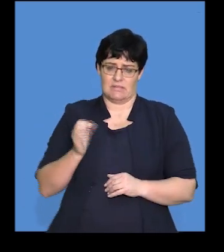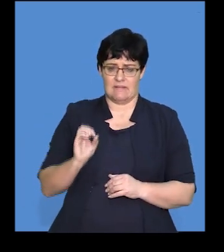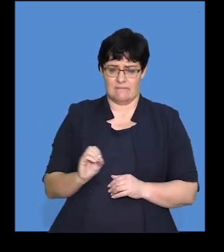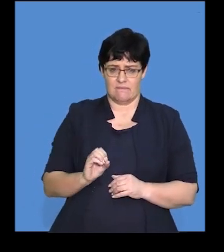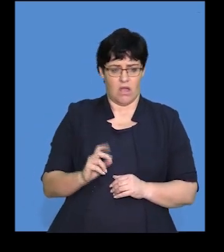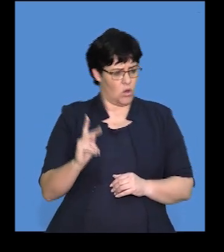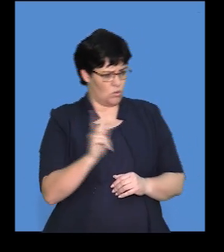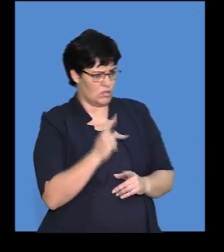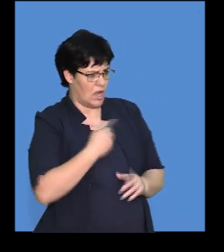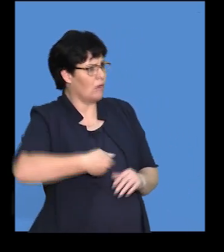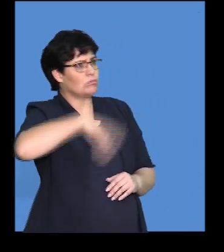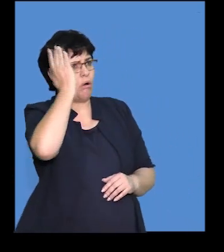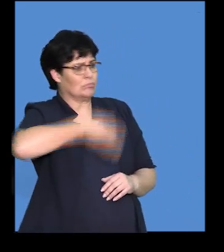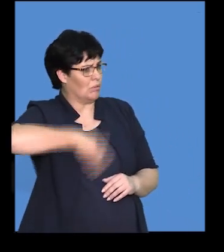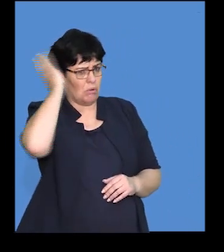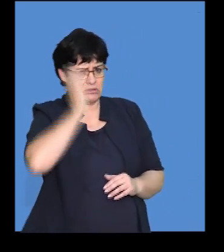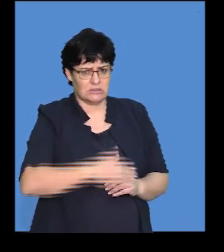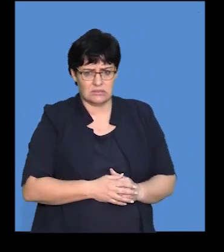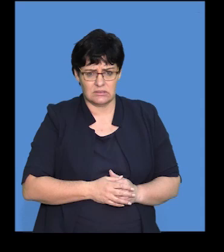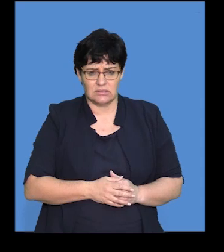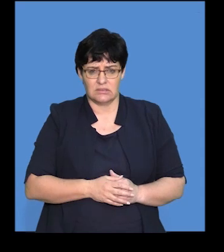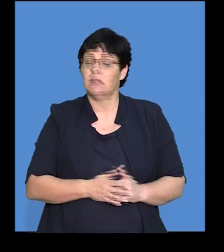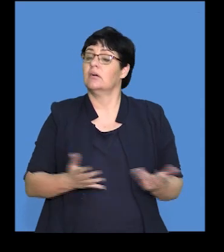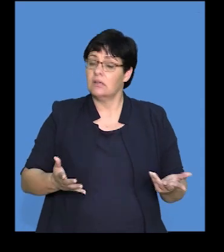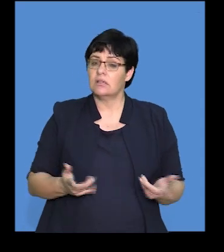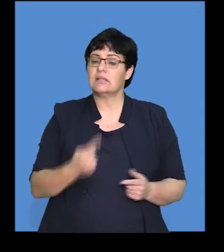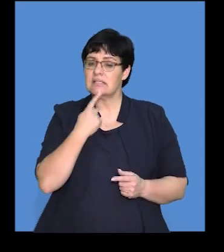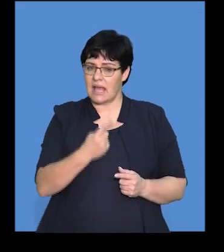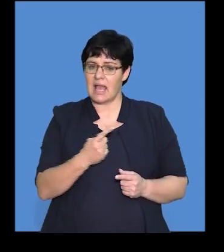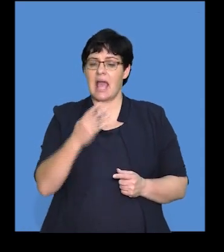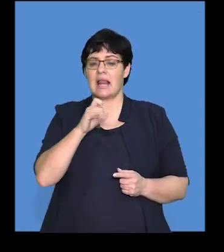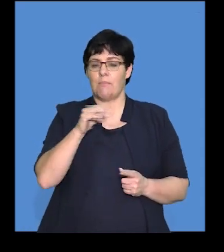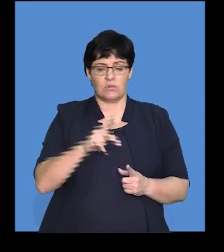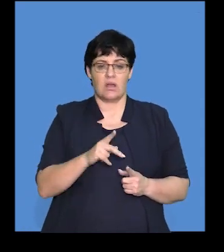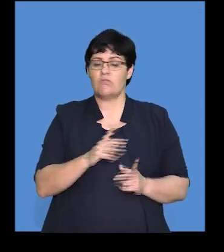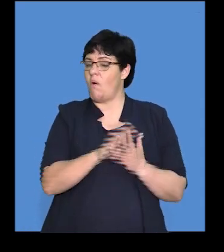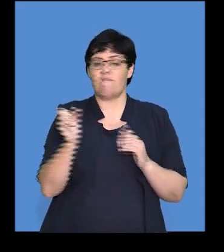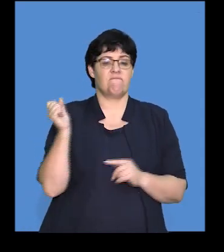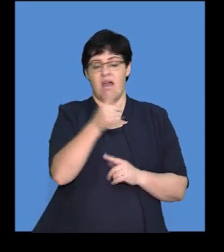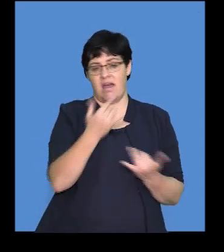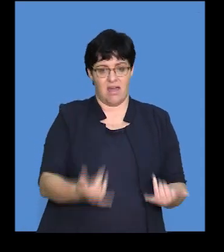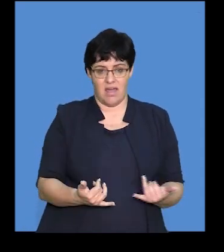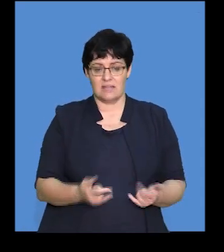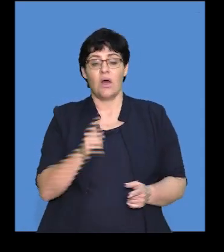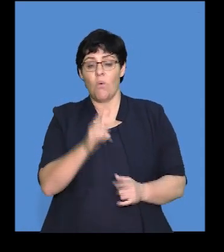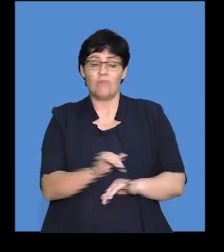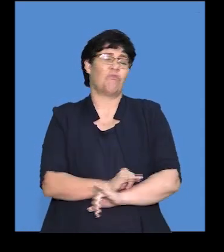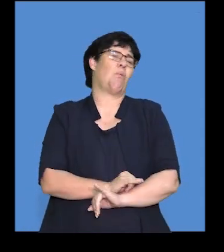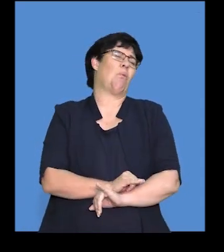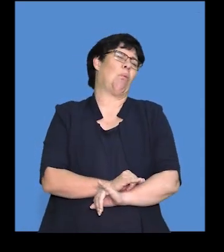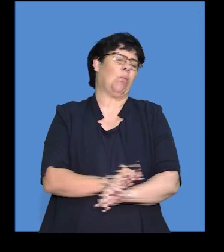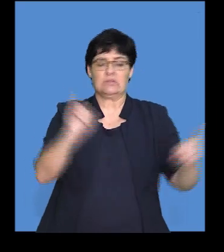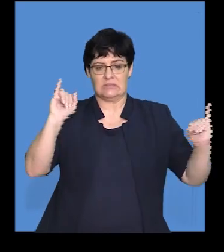said, Tiko, Tiko. She lives in Claremont, not far from here. It is one of the worst places